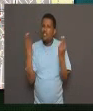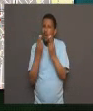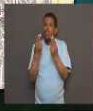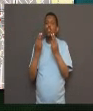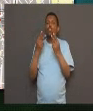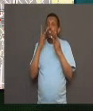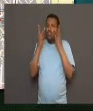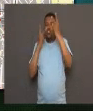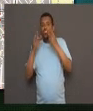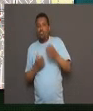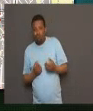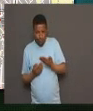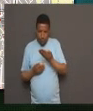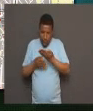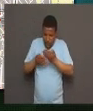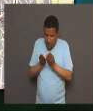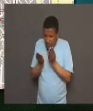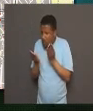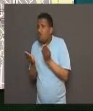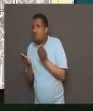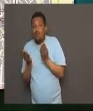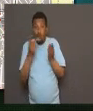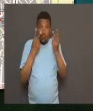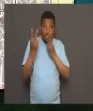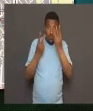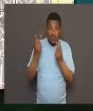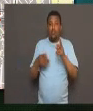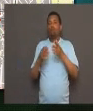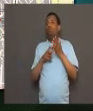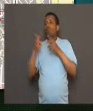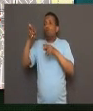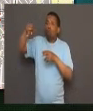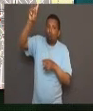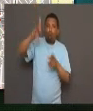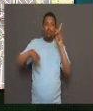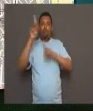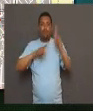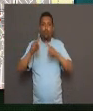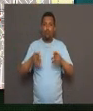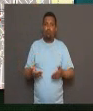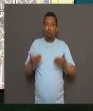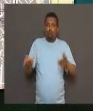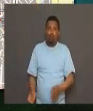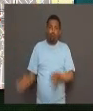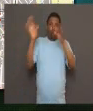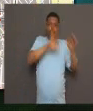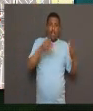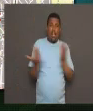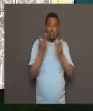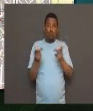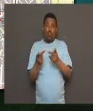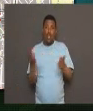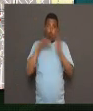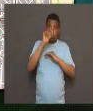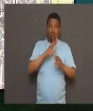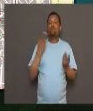tourists, travelers, and people who have recently relocated to a new